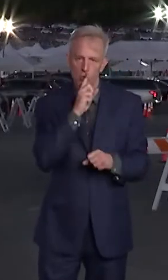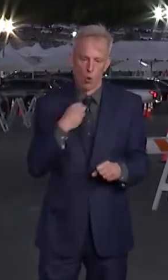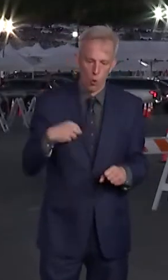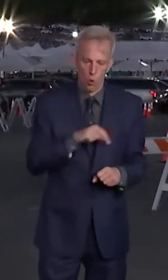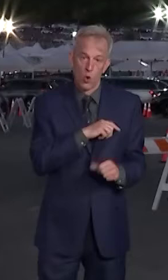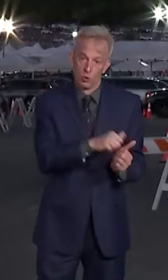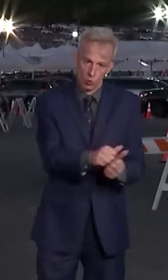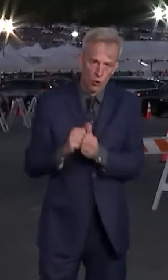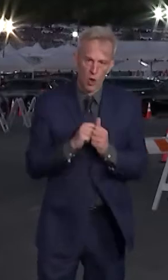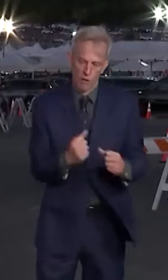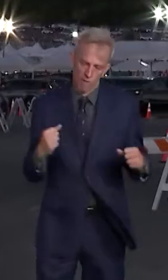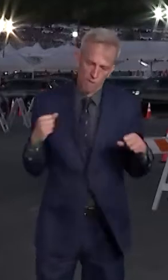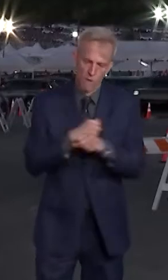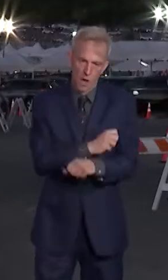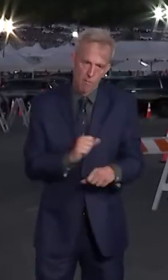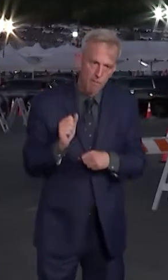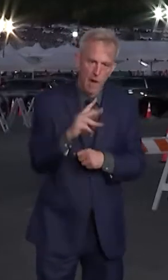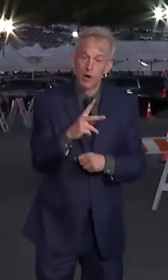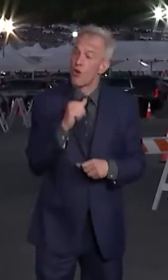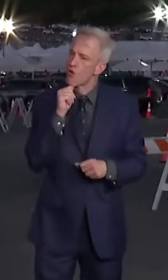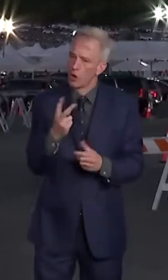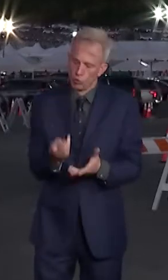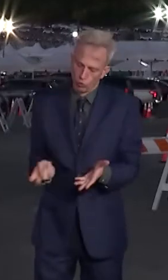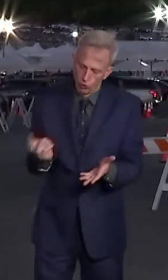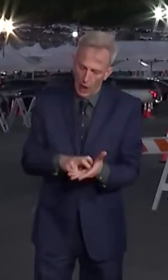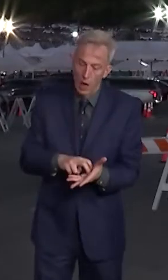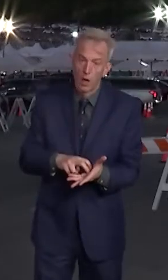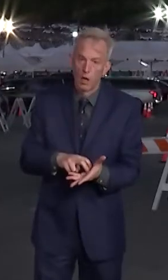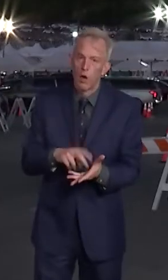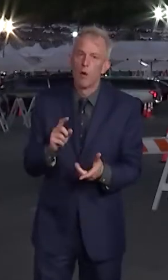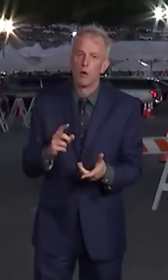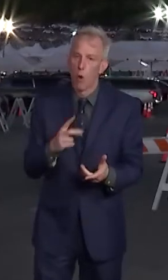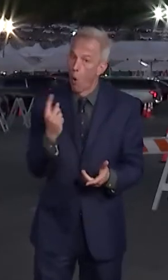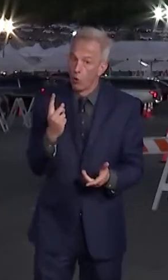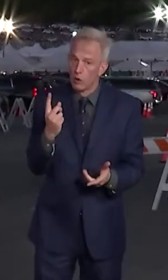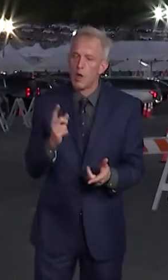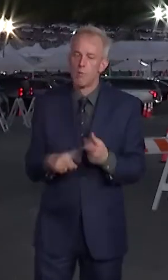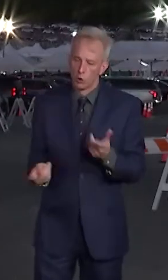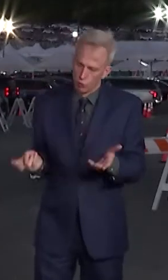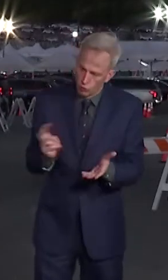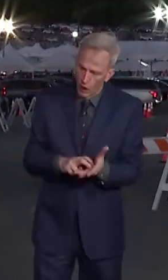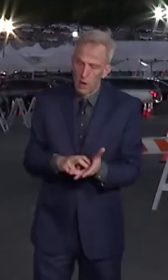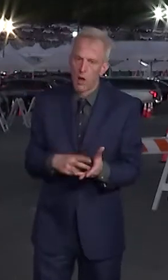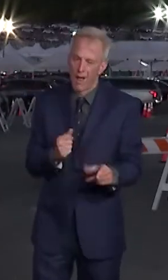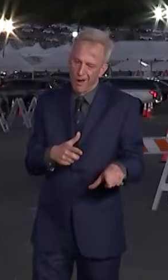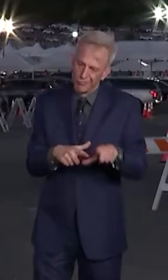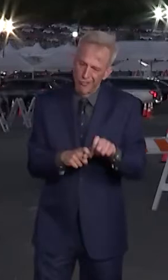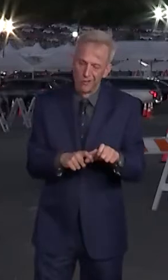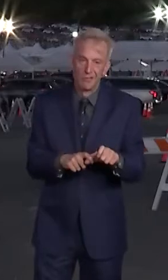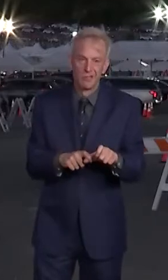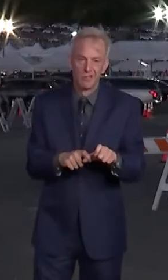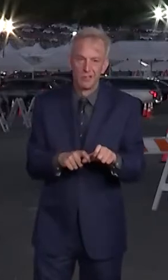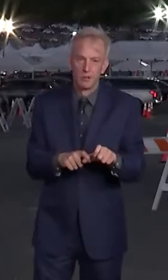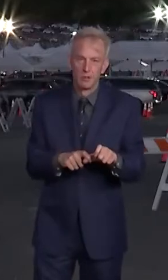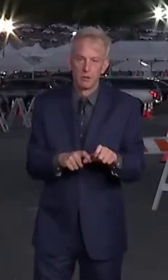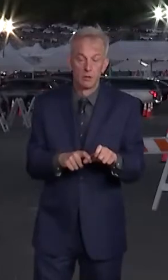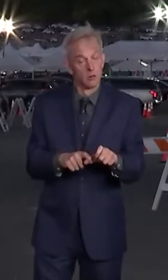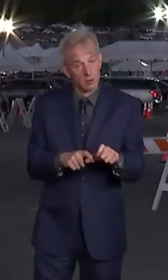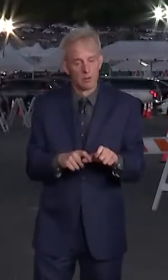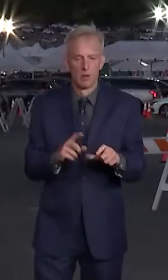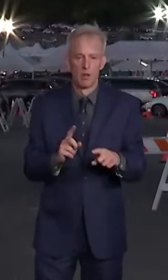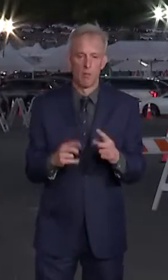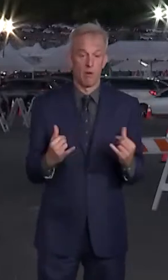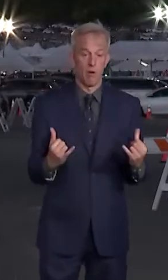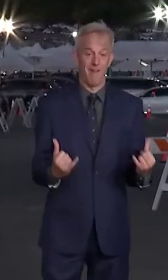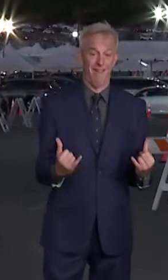stand back up, but to start running again. Getting from here to there, a place where all of us